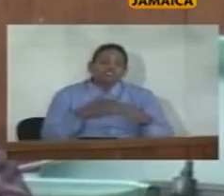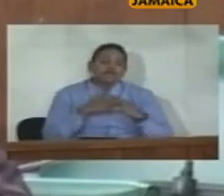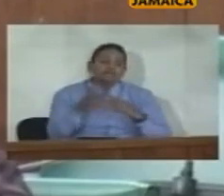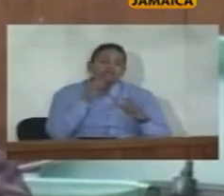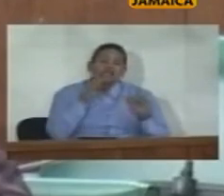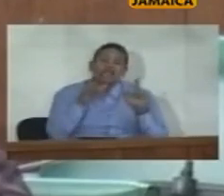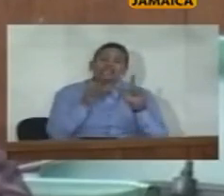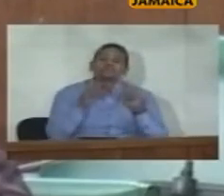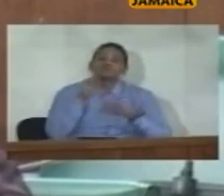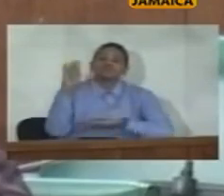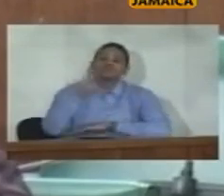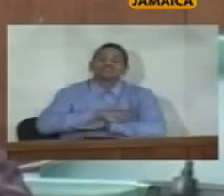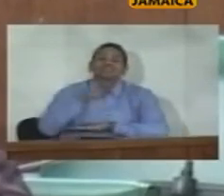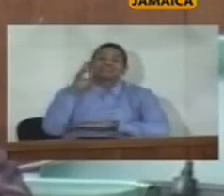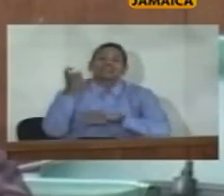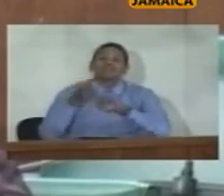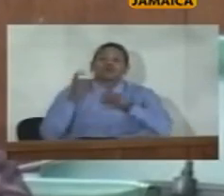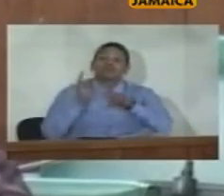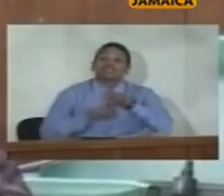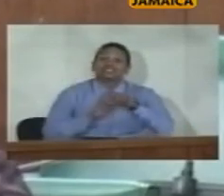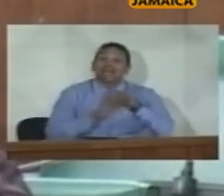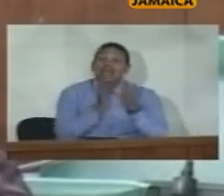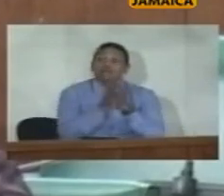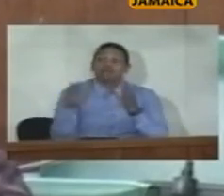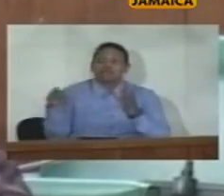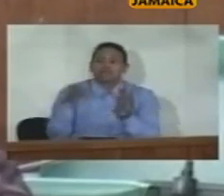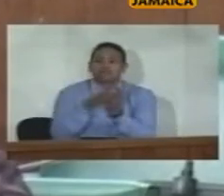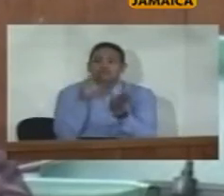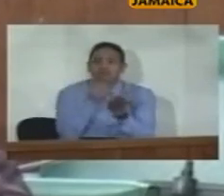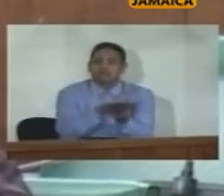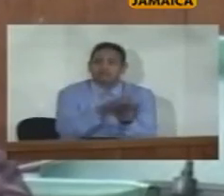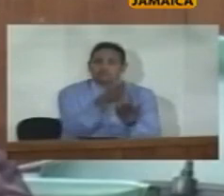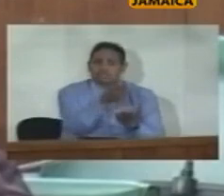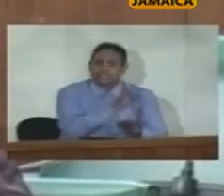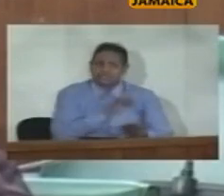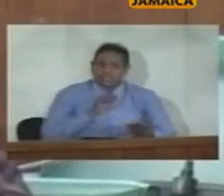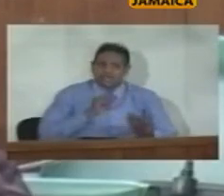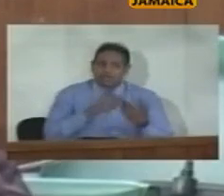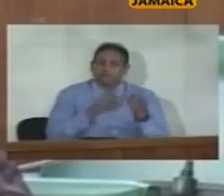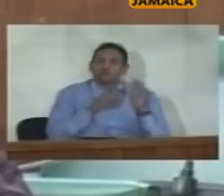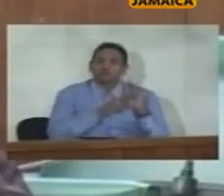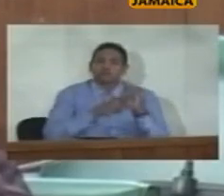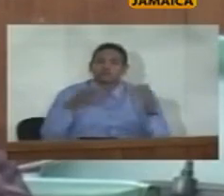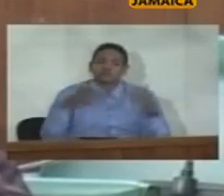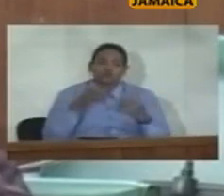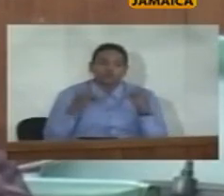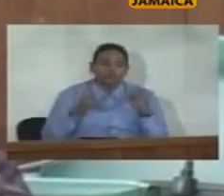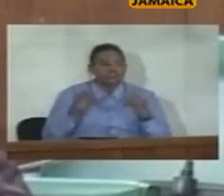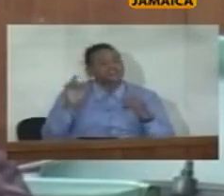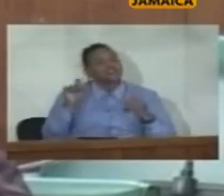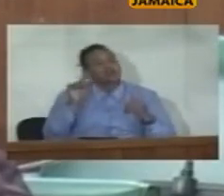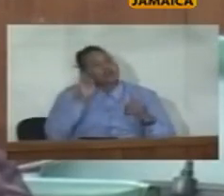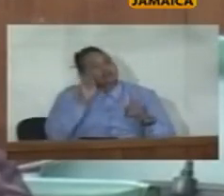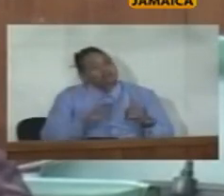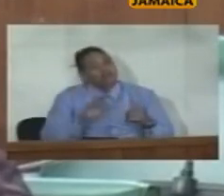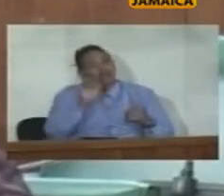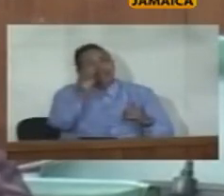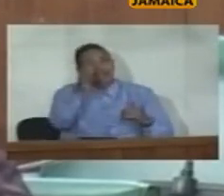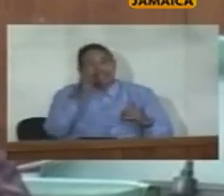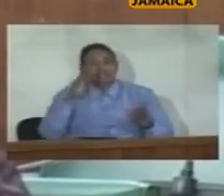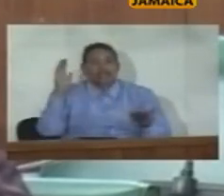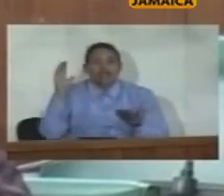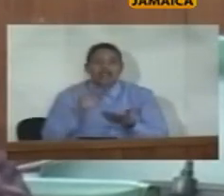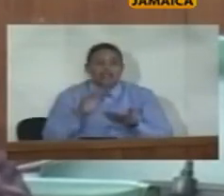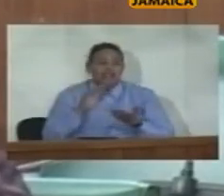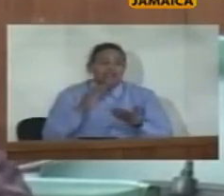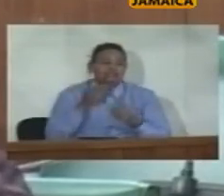expiration of 7 days from the time they are so laid before the Senate and the House of Representatives, whichever shall be the later, unless a resolution